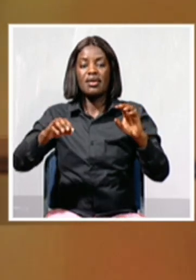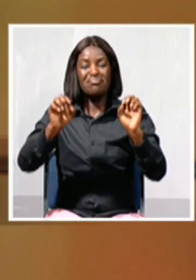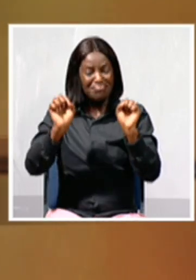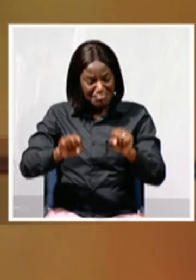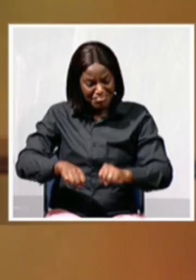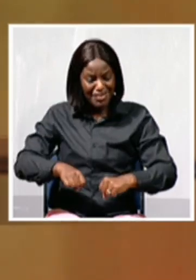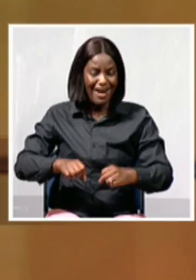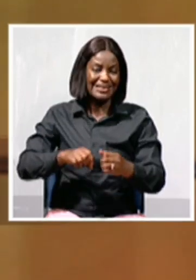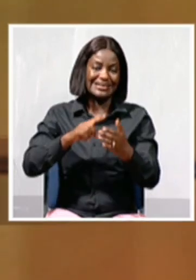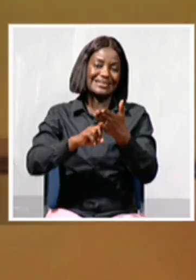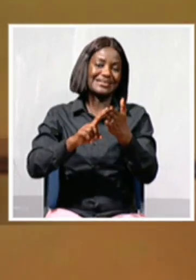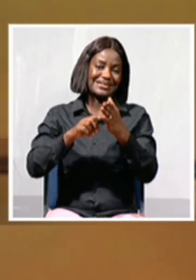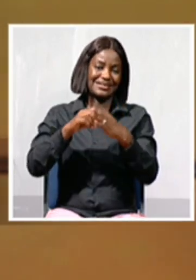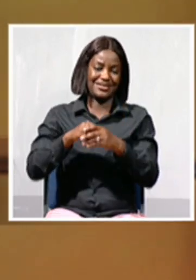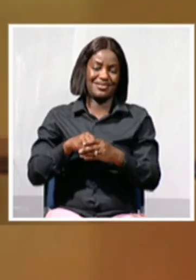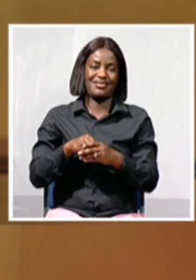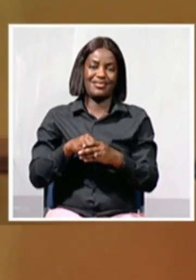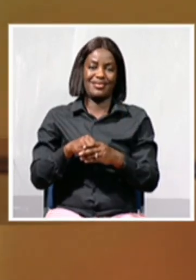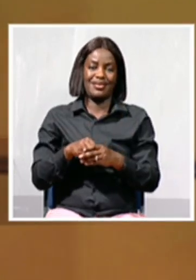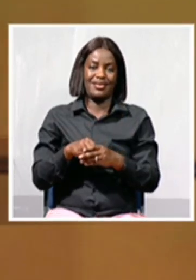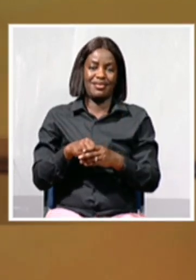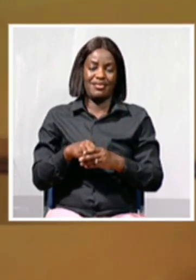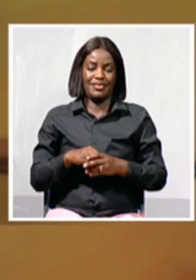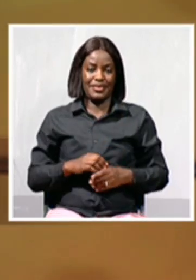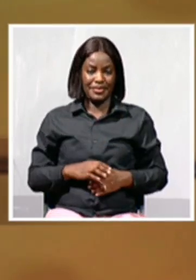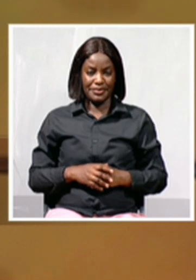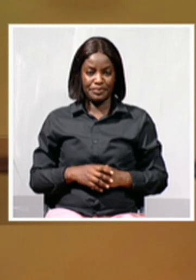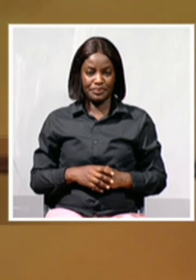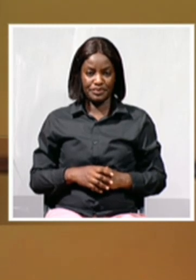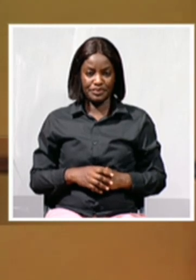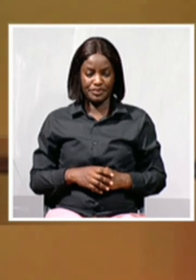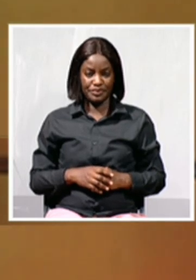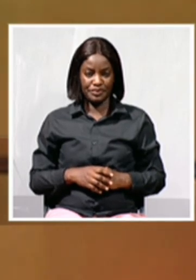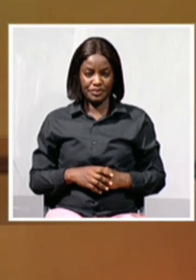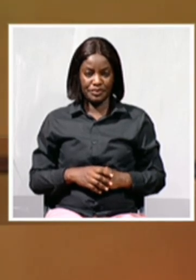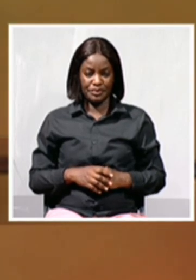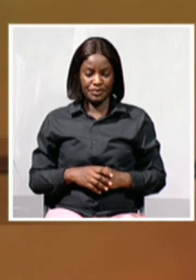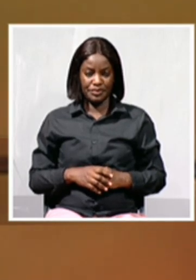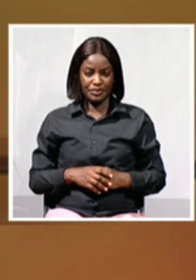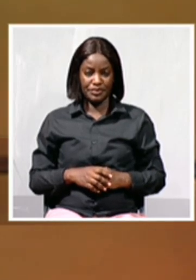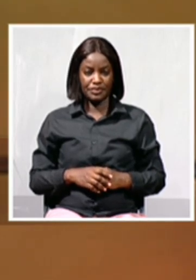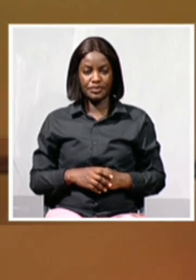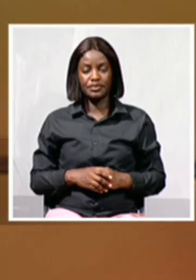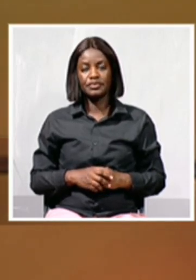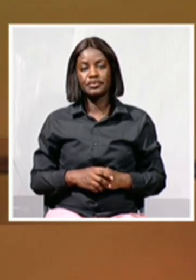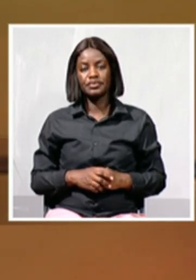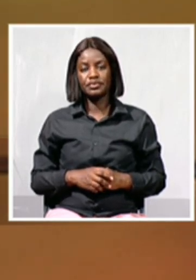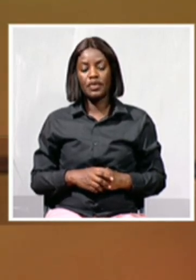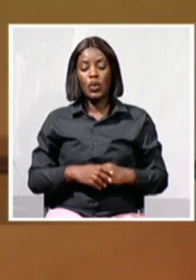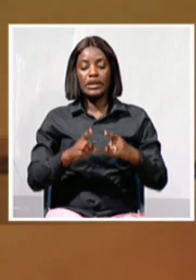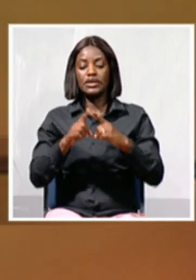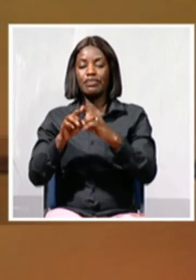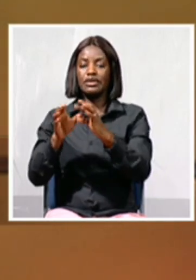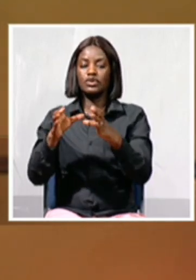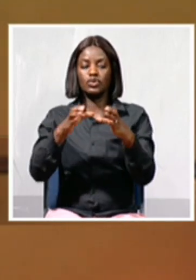deployed or employed various channels that were targeted at various segments of the society.